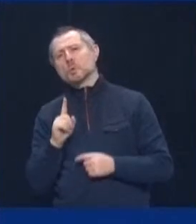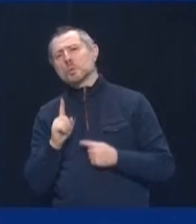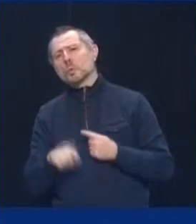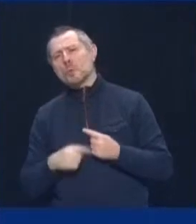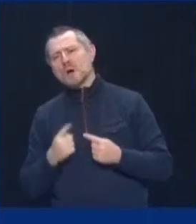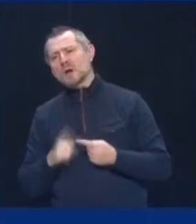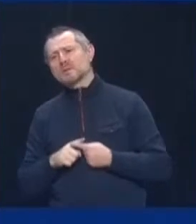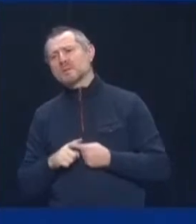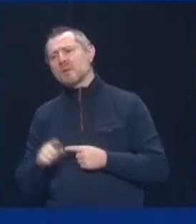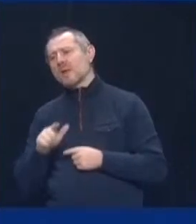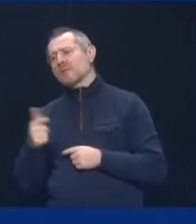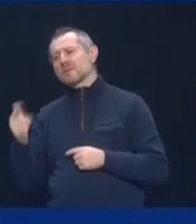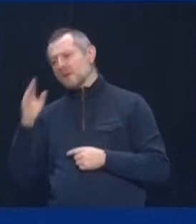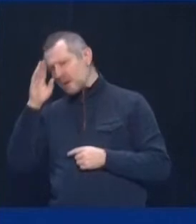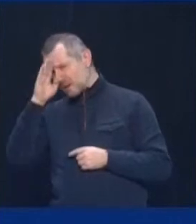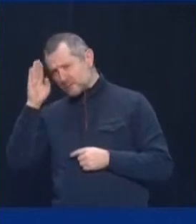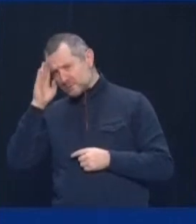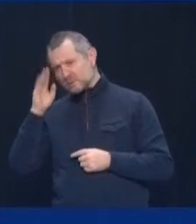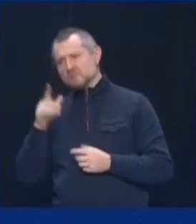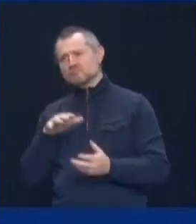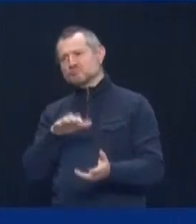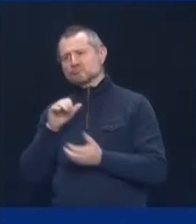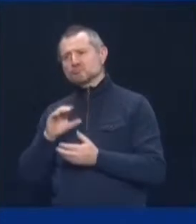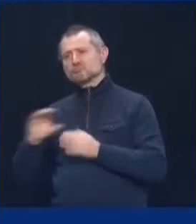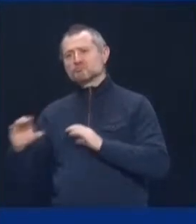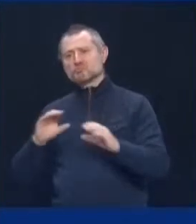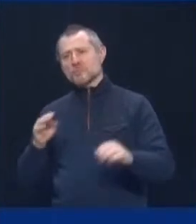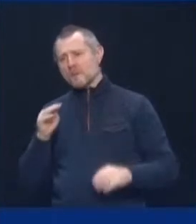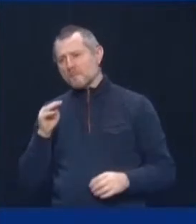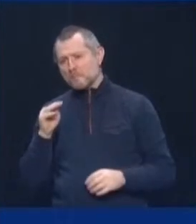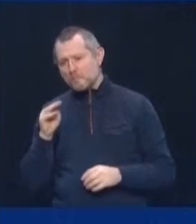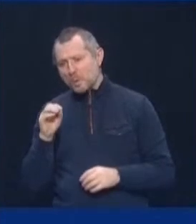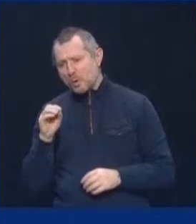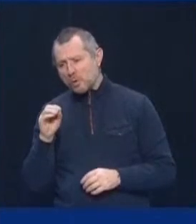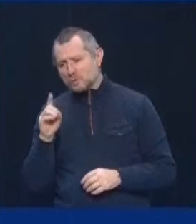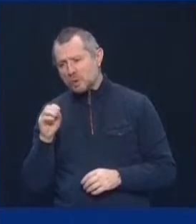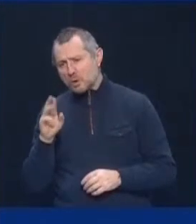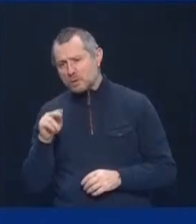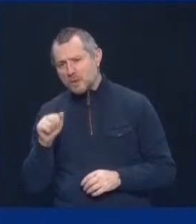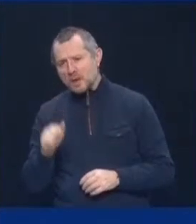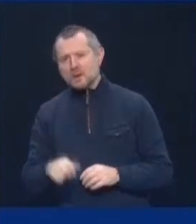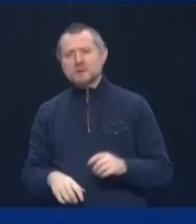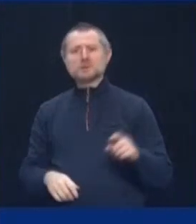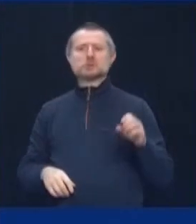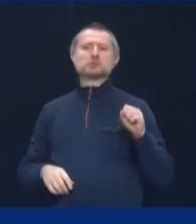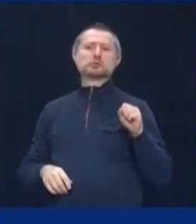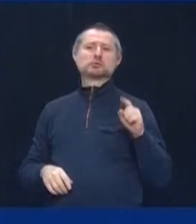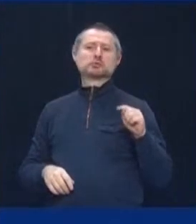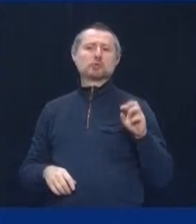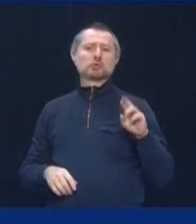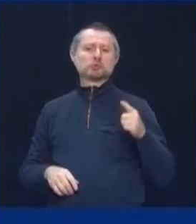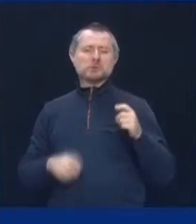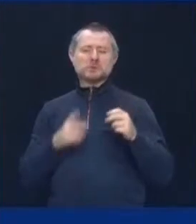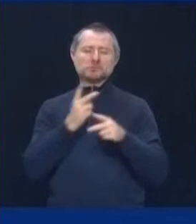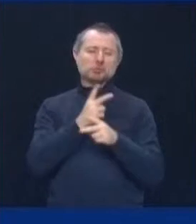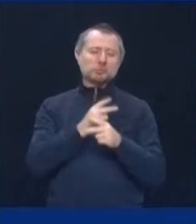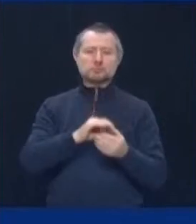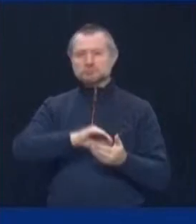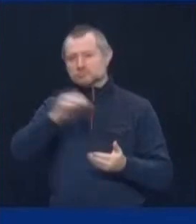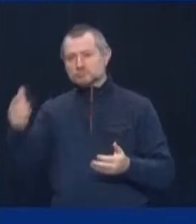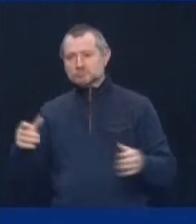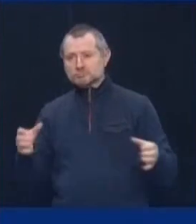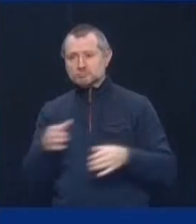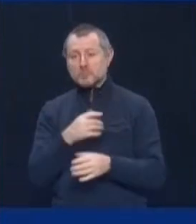need other storage, and Moderna will come in helpful when the storage, with the storage side of things. My second question, the